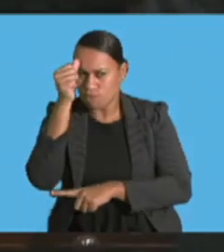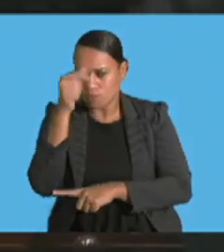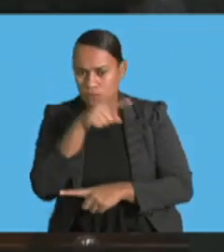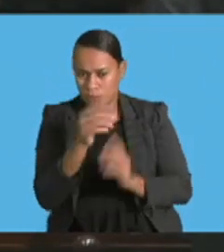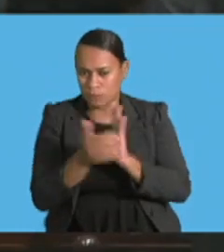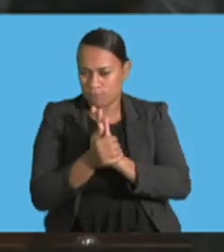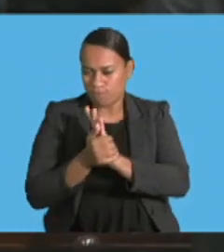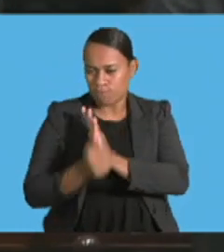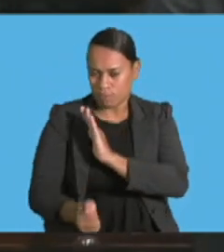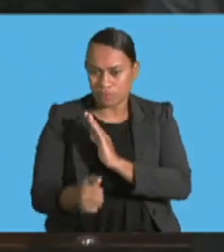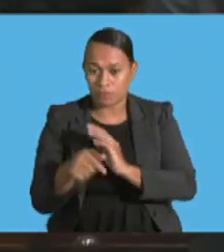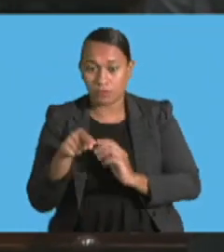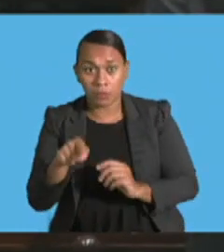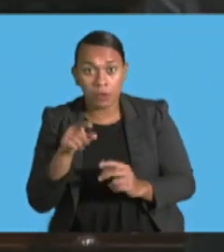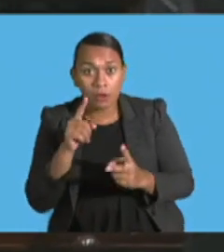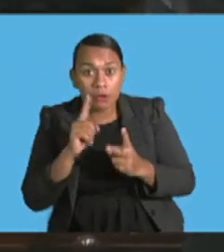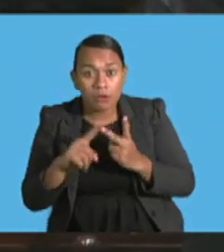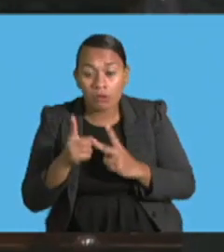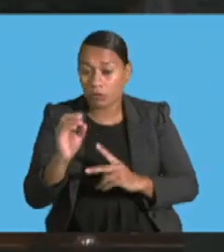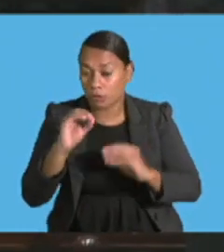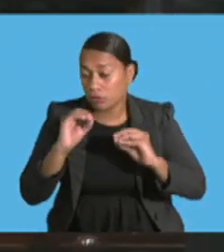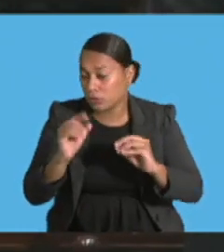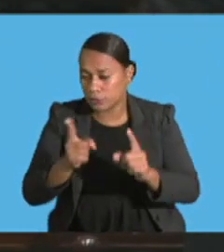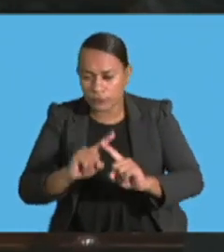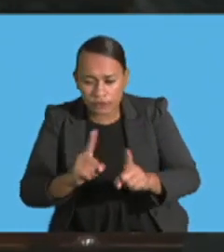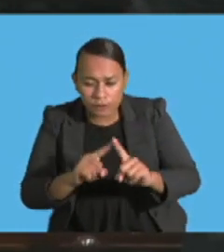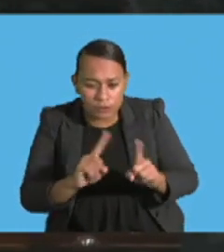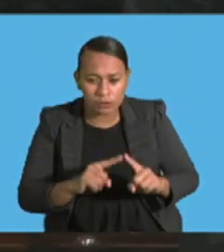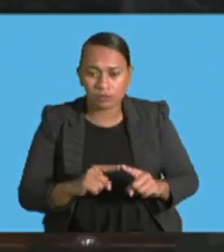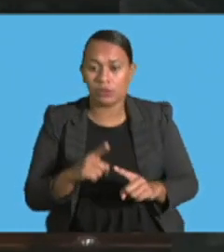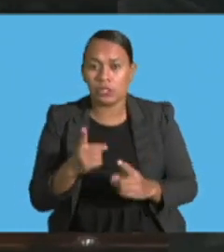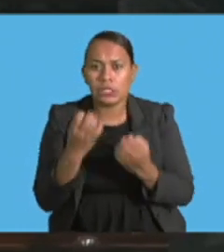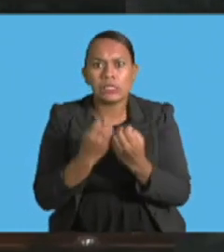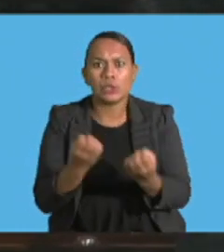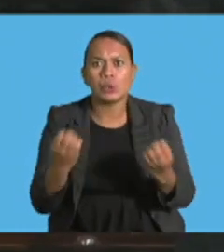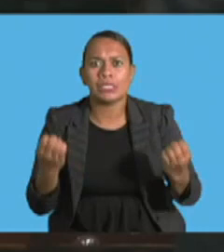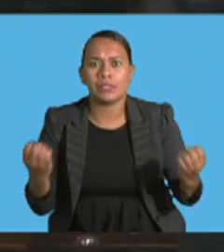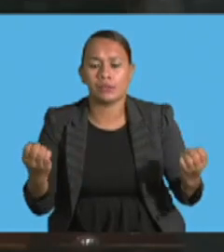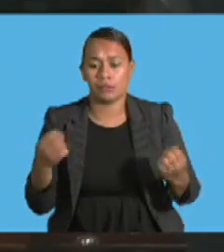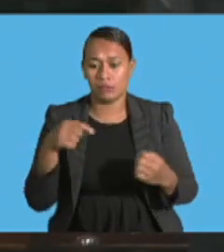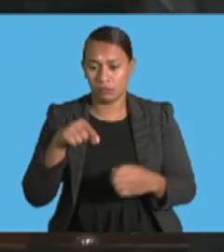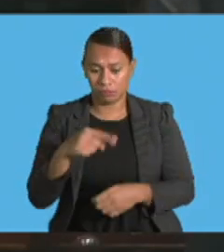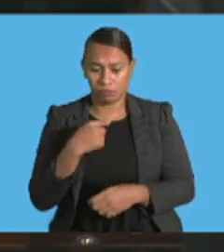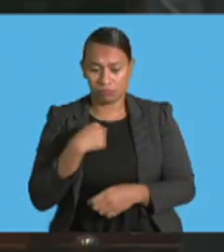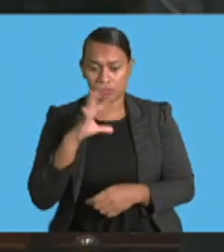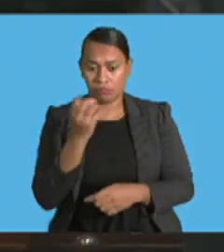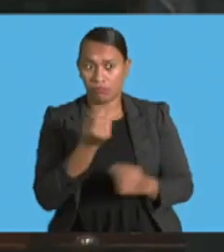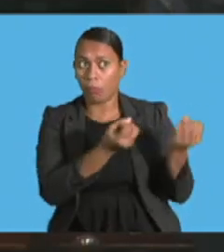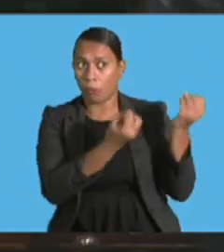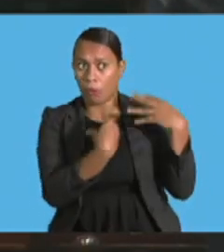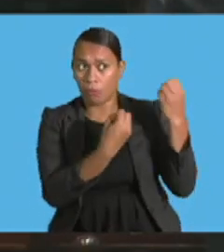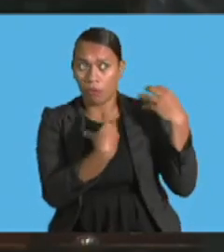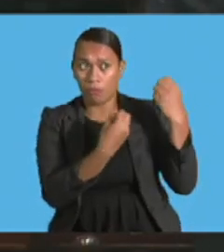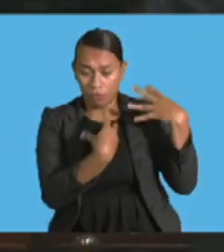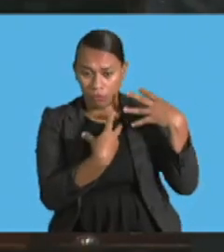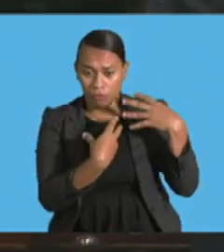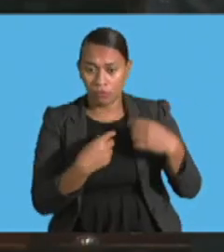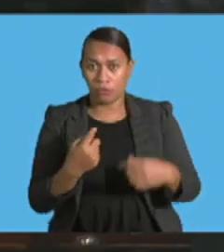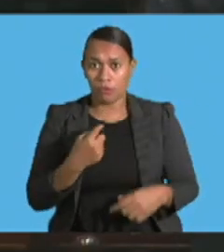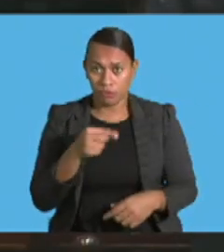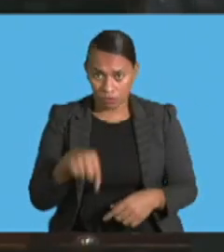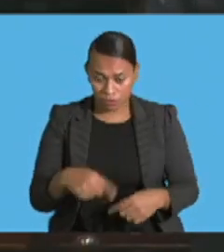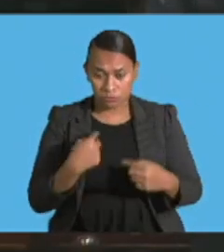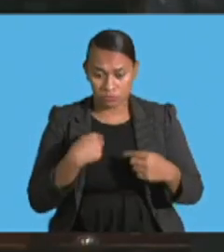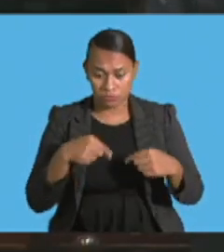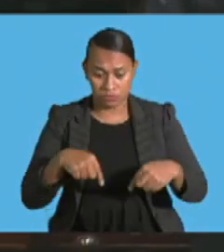Mr. Speaker, say I'm informed that during the fiscal year just gone by, the department processed over 1,600